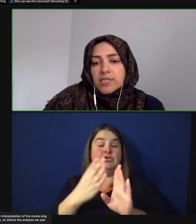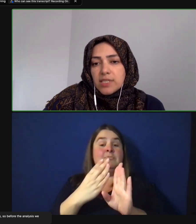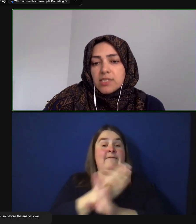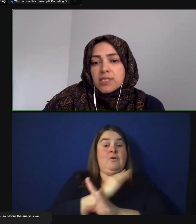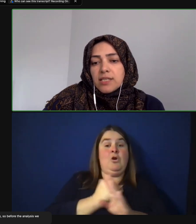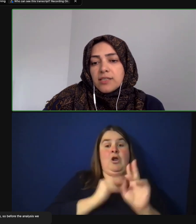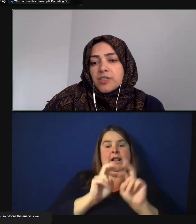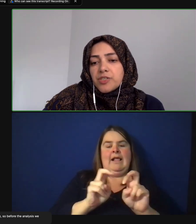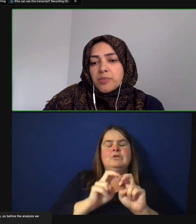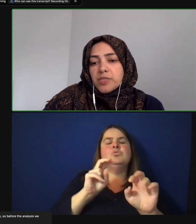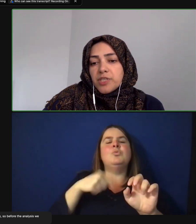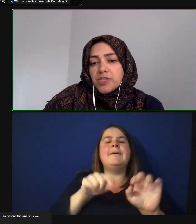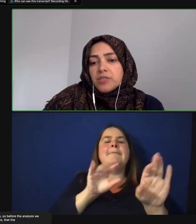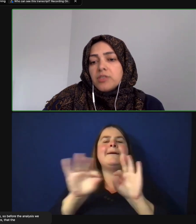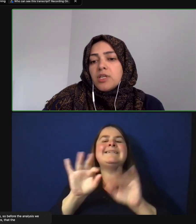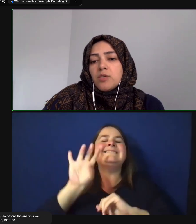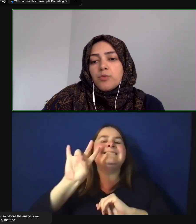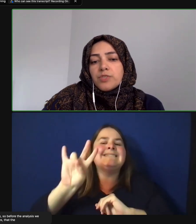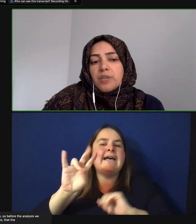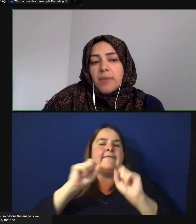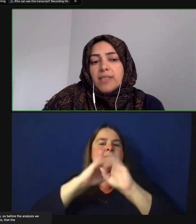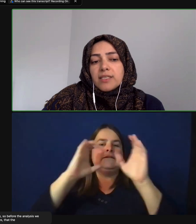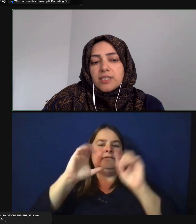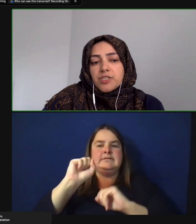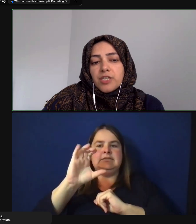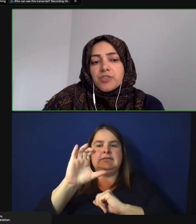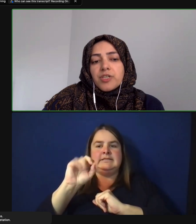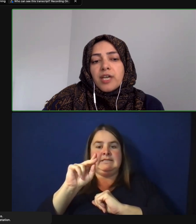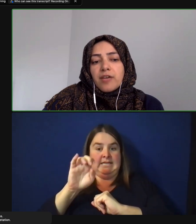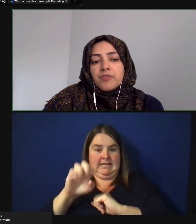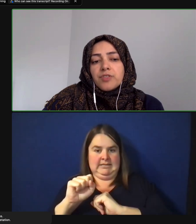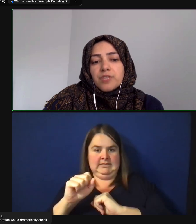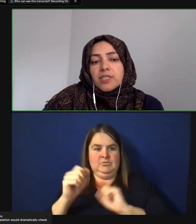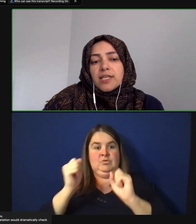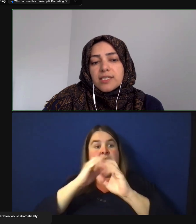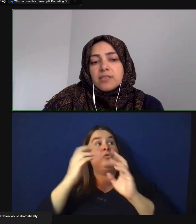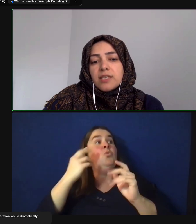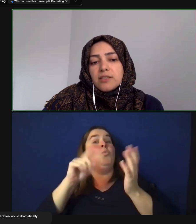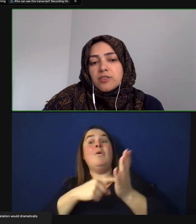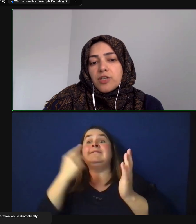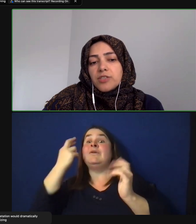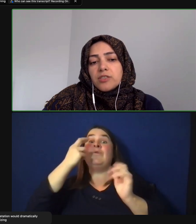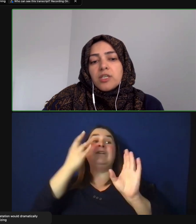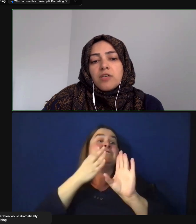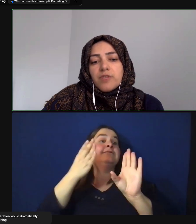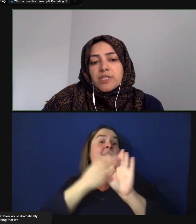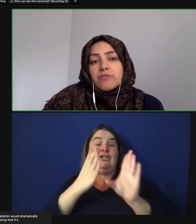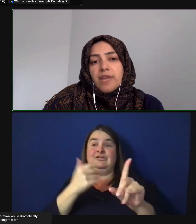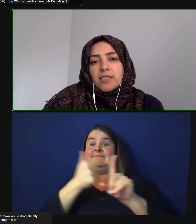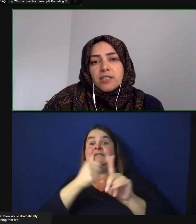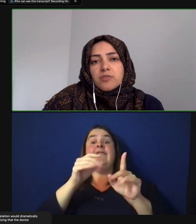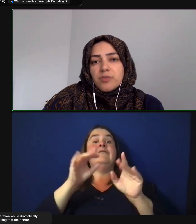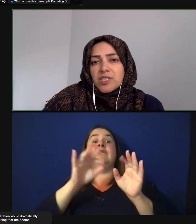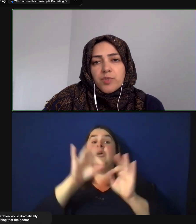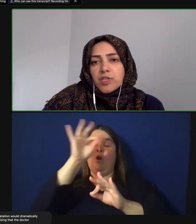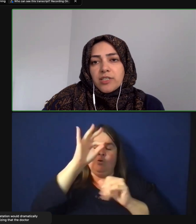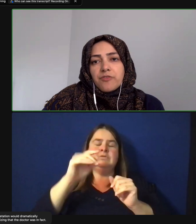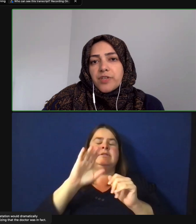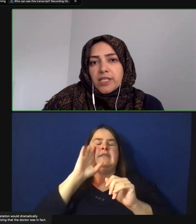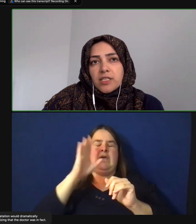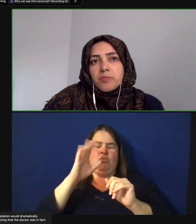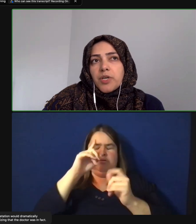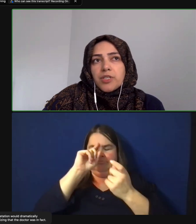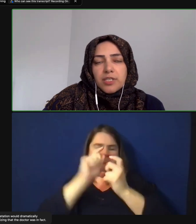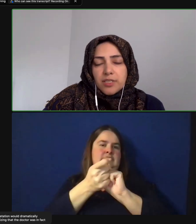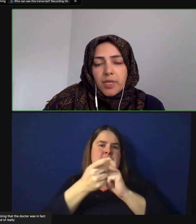7 scenes that their interpretation would dramatically change after realizing that the doctor was in fact dead. So this was kind